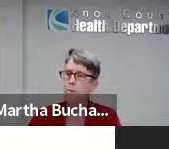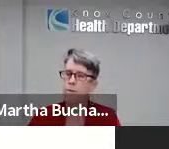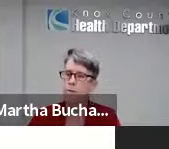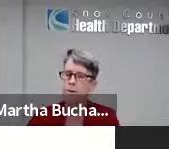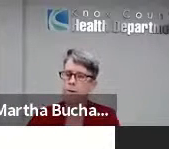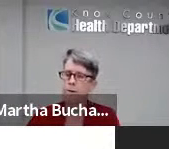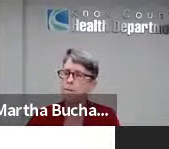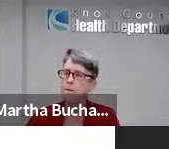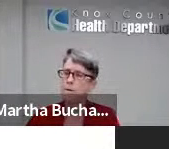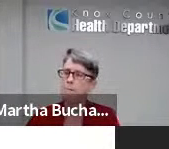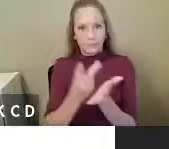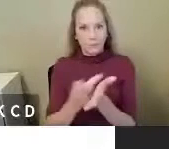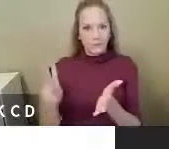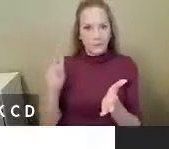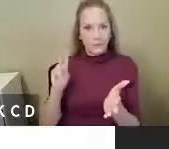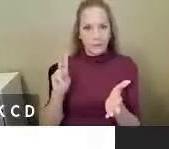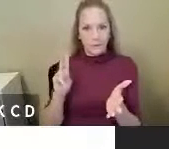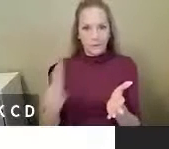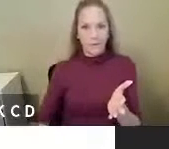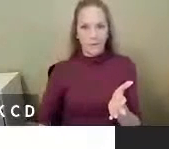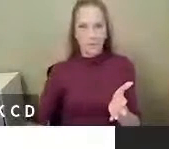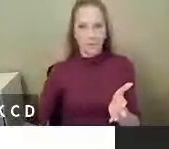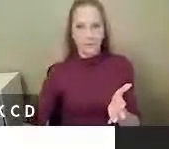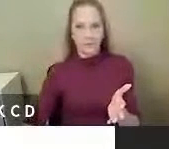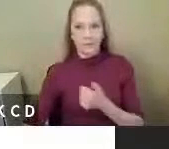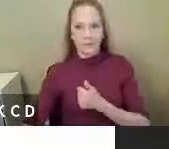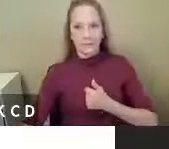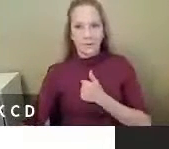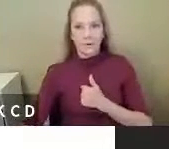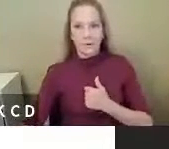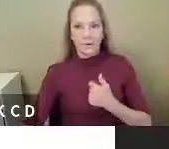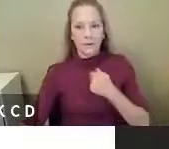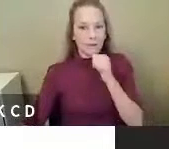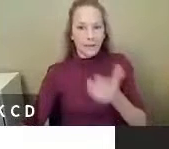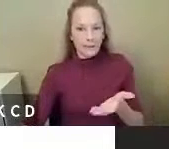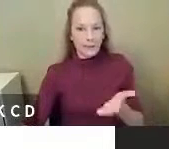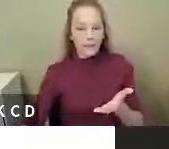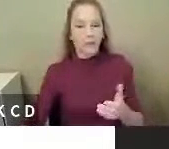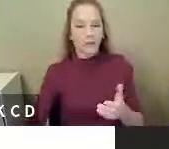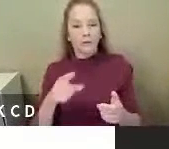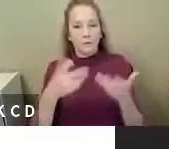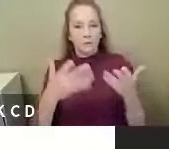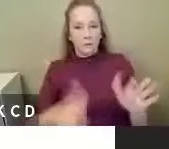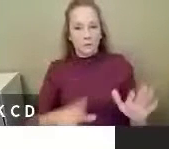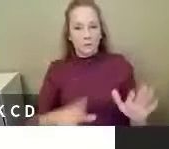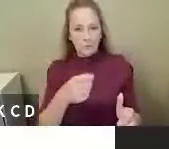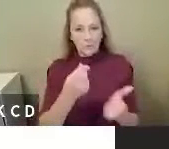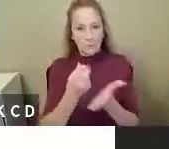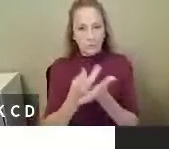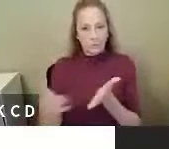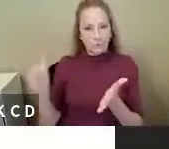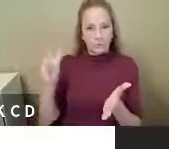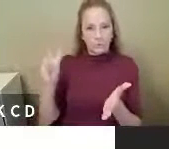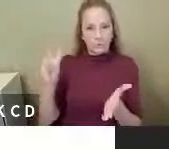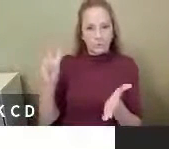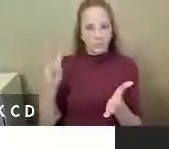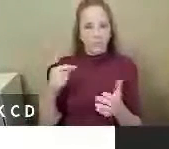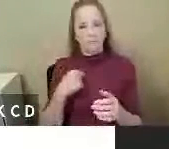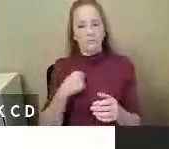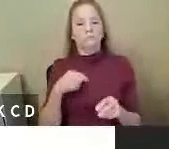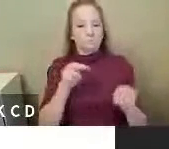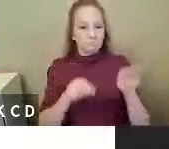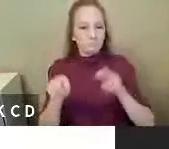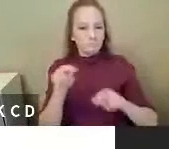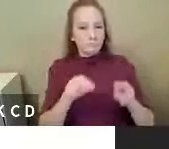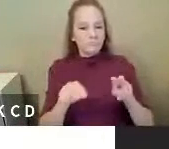2 weeks ago, correct? I'm sorry, since I wasn't here. Okay, so you saw this 2 weeks ago, and after I reviewed it and talked